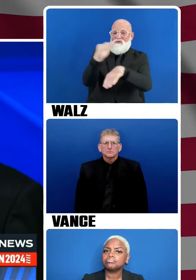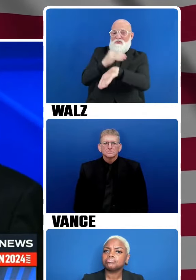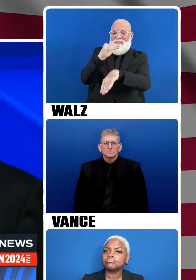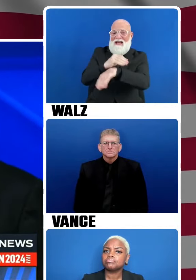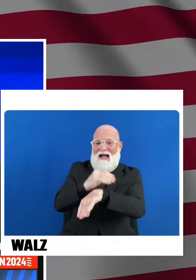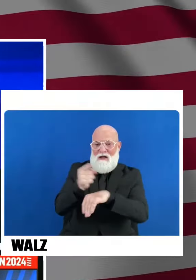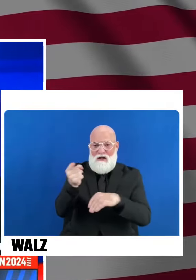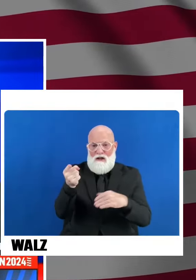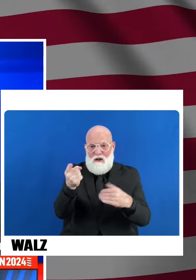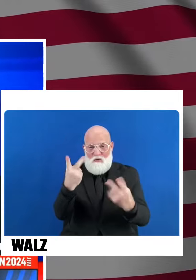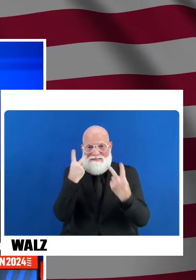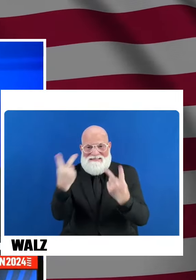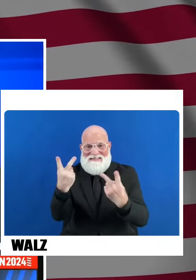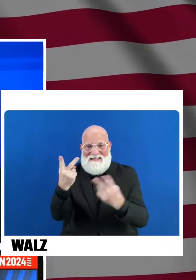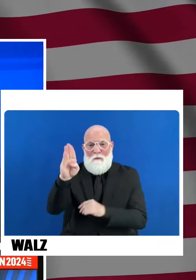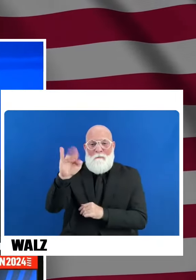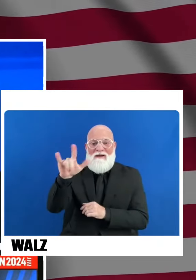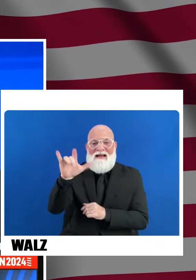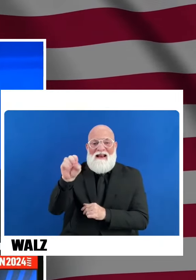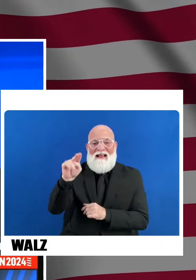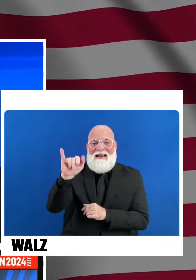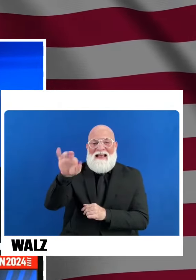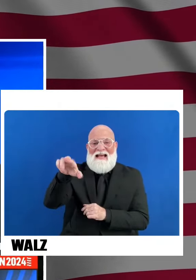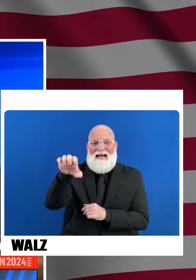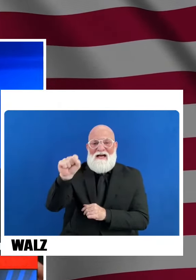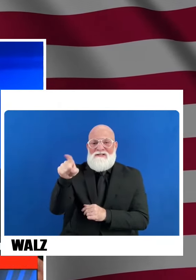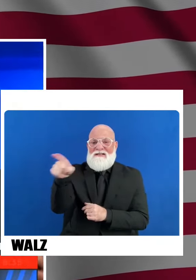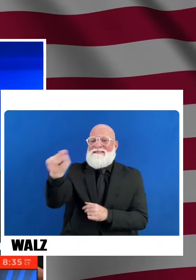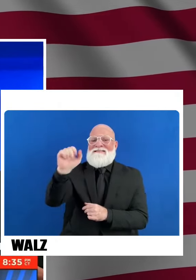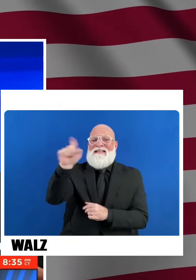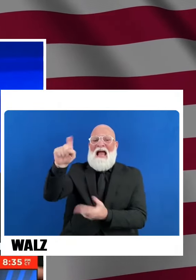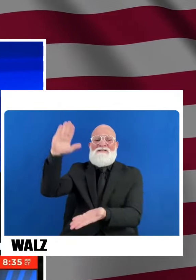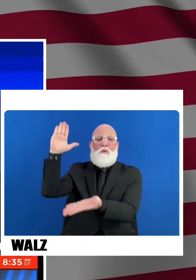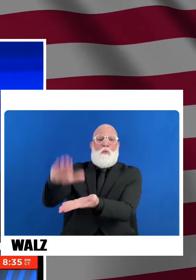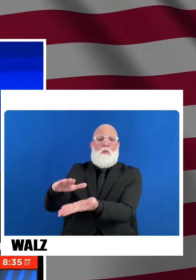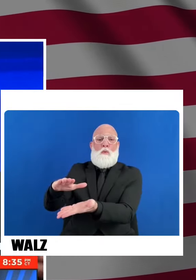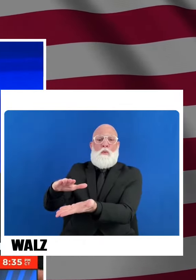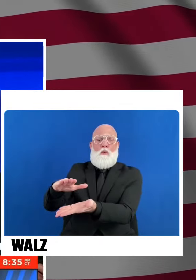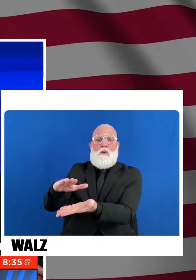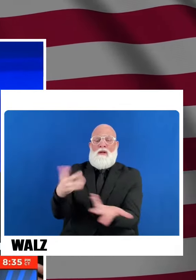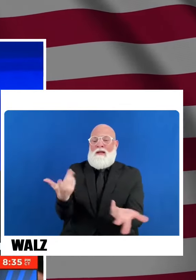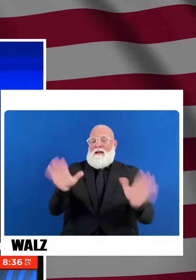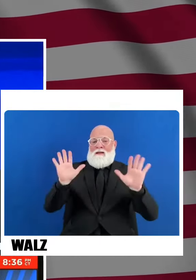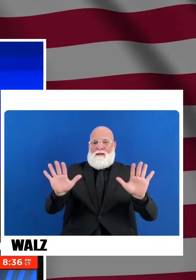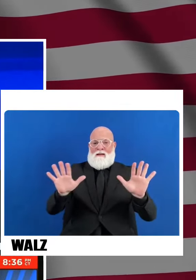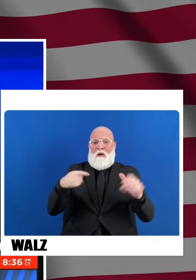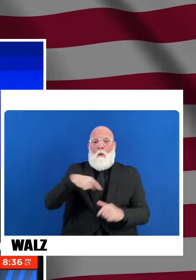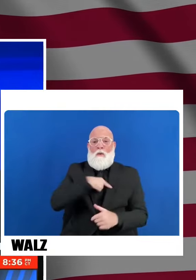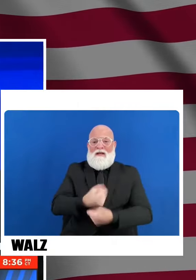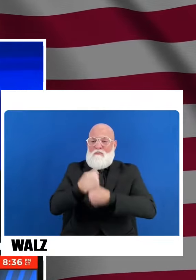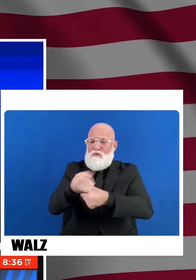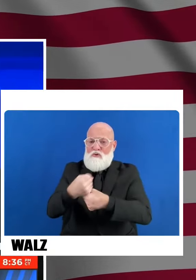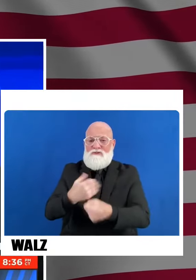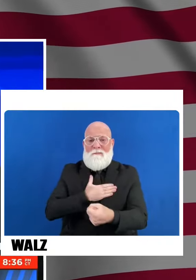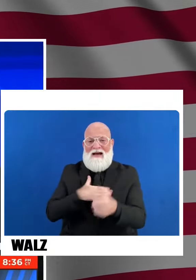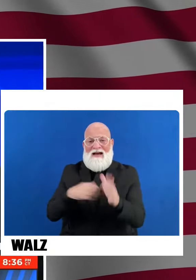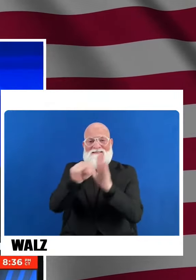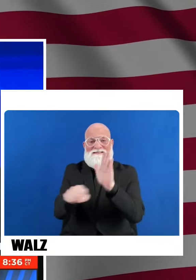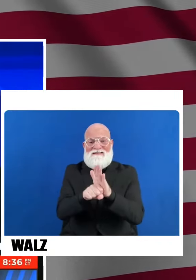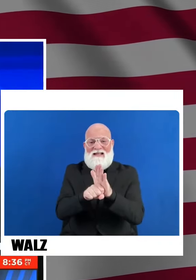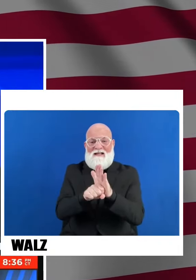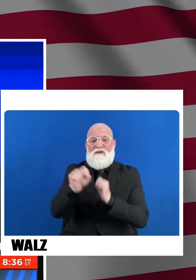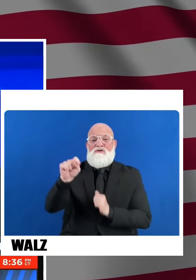not a guy who wanted to ship things overseas, but I understand that, look, we produce soybeans and corn. We need to have fair trading partners. That's something that we believe in.